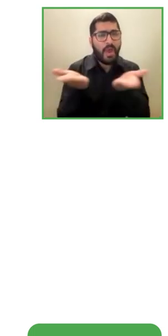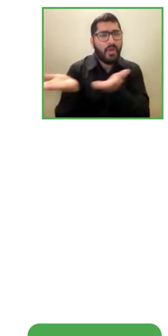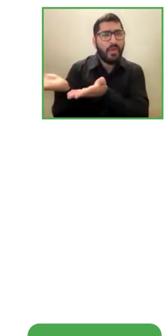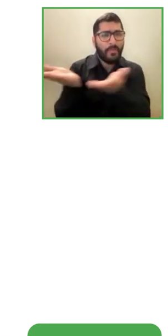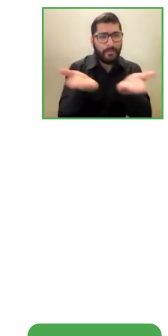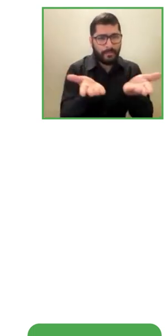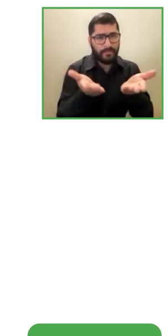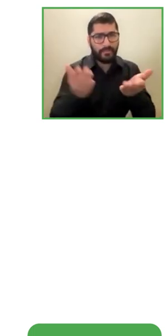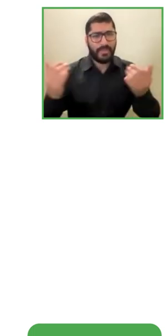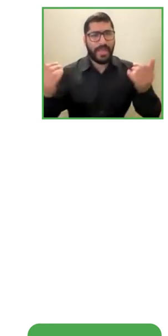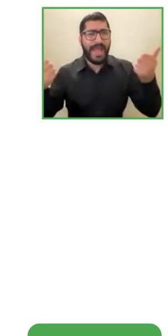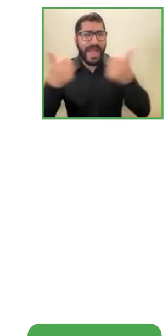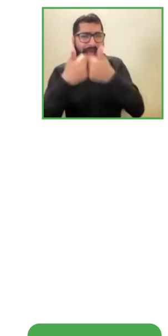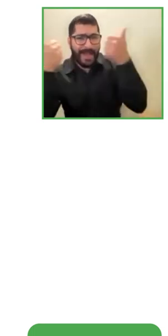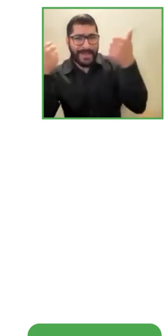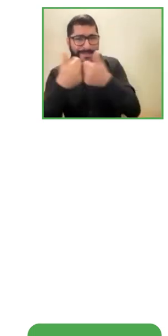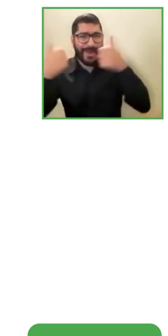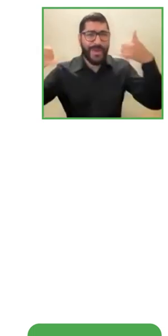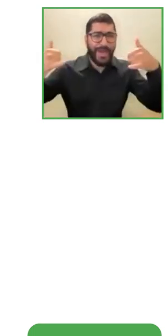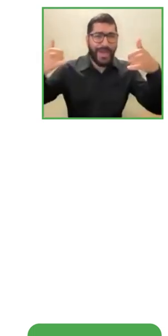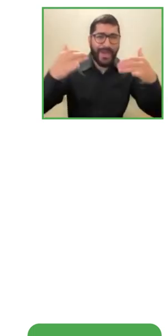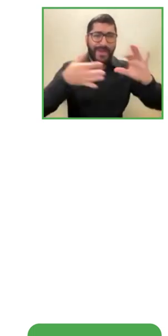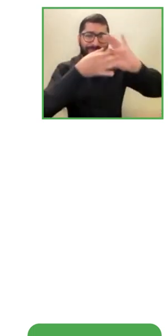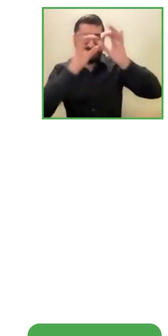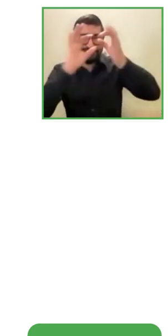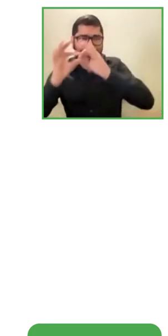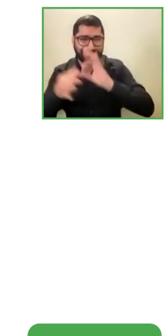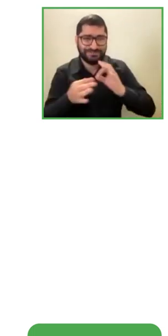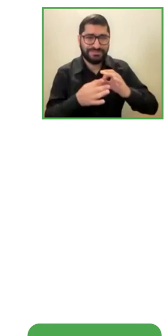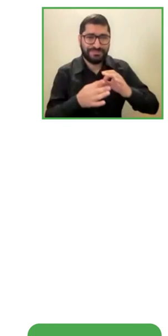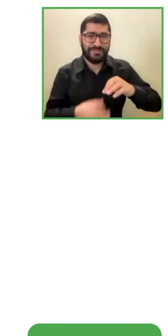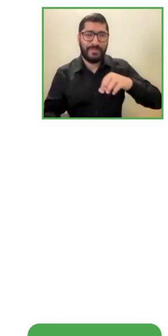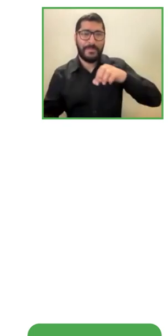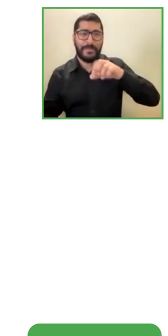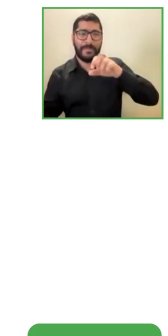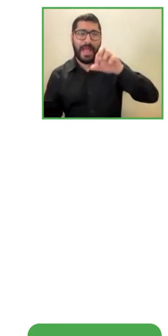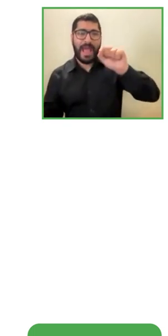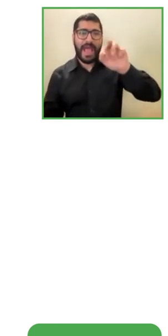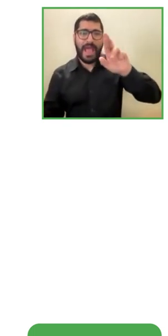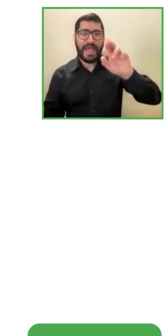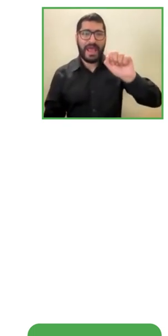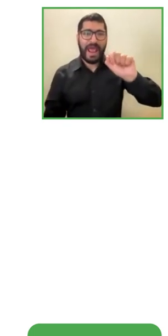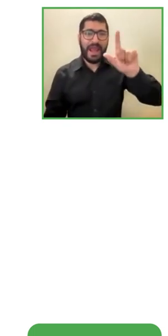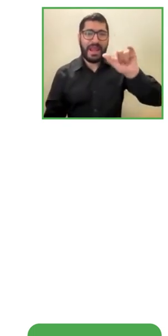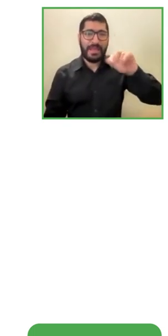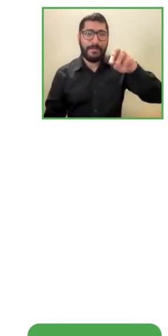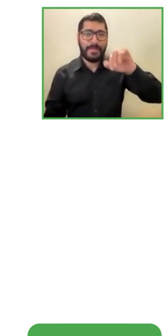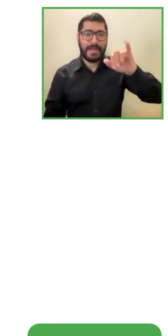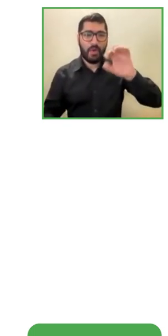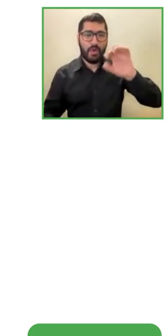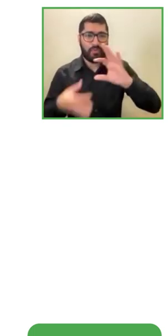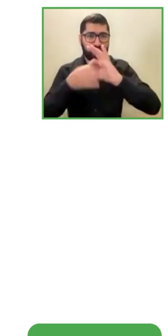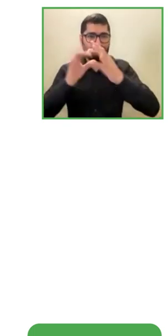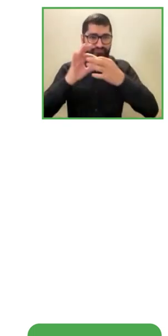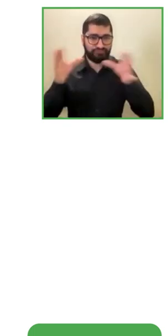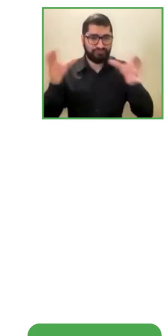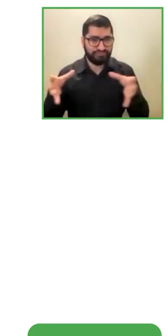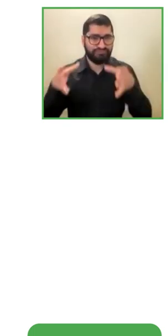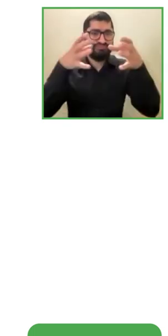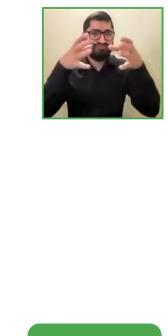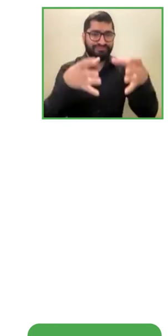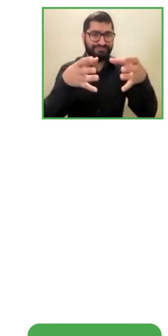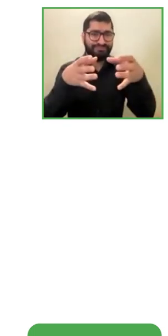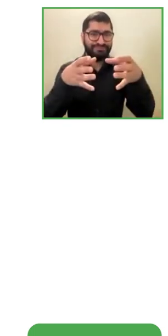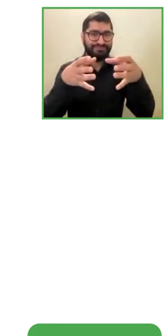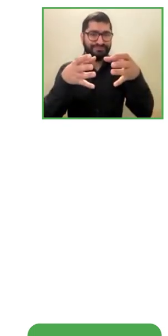in 2004 to Athens. Our cyclists participated in Athens Paralympic Games. And we sent a